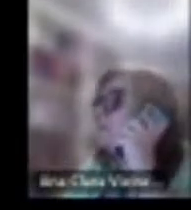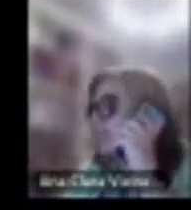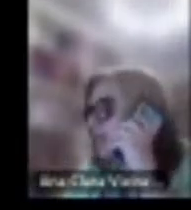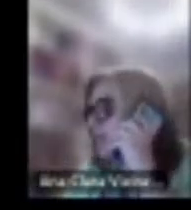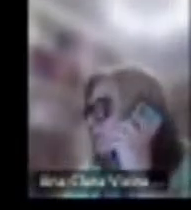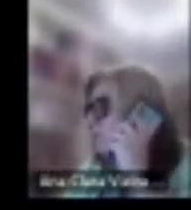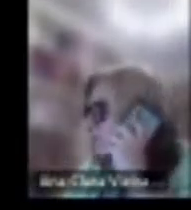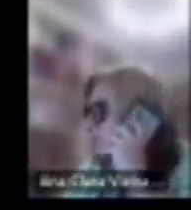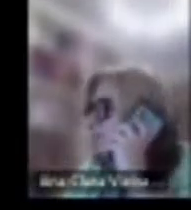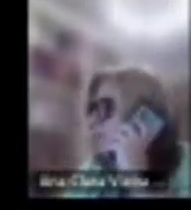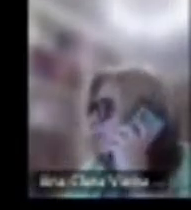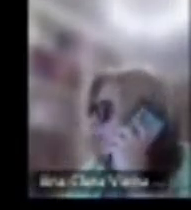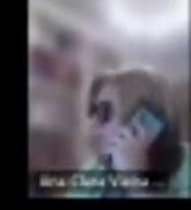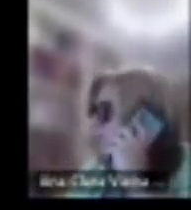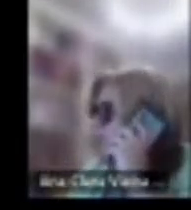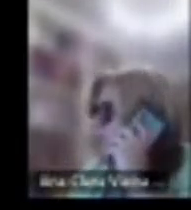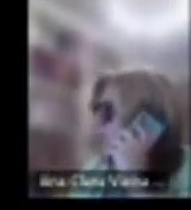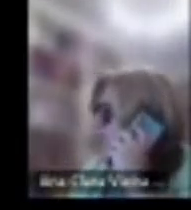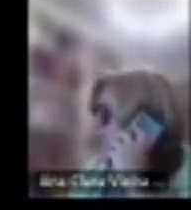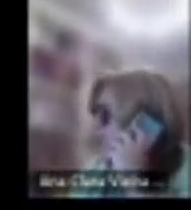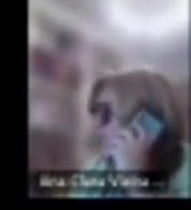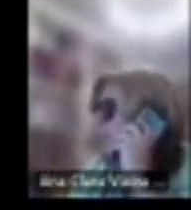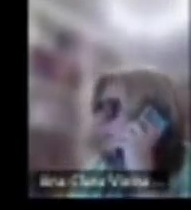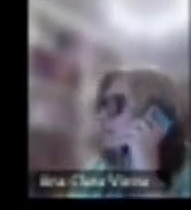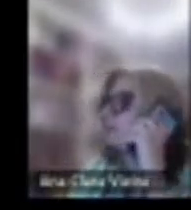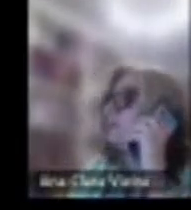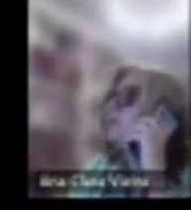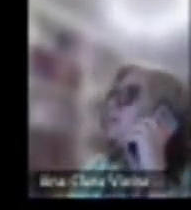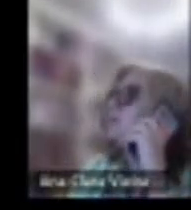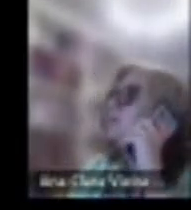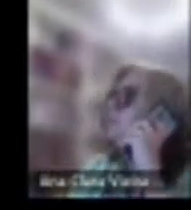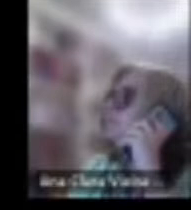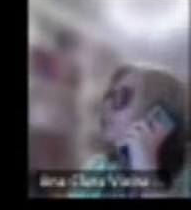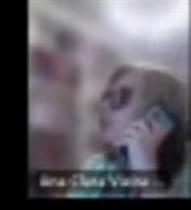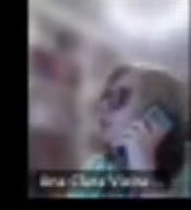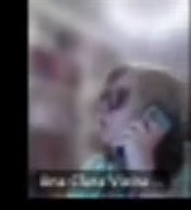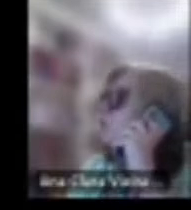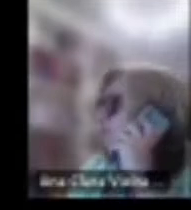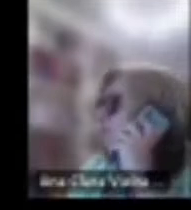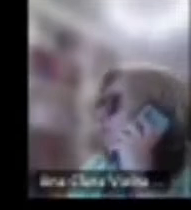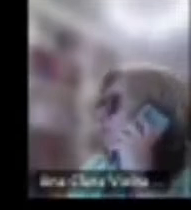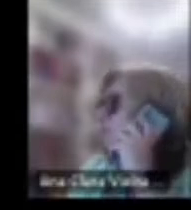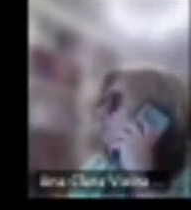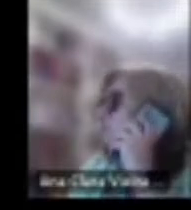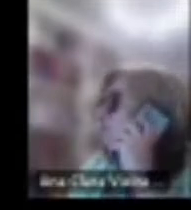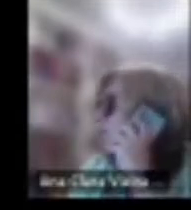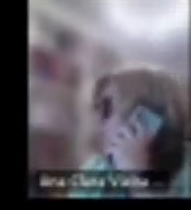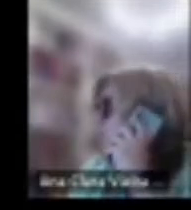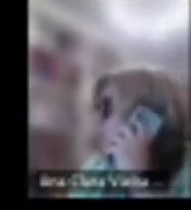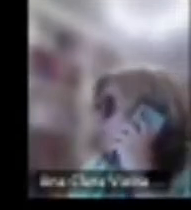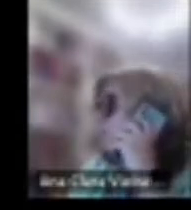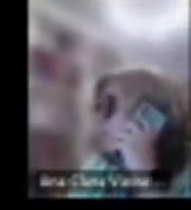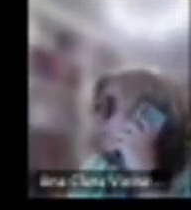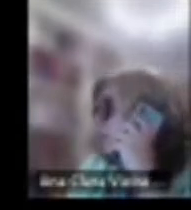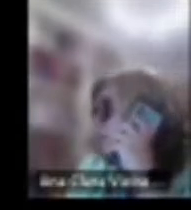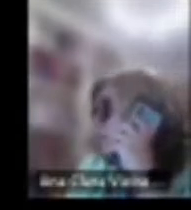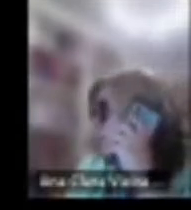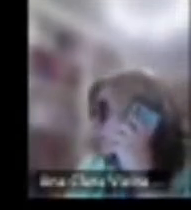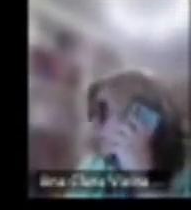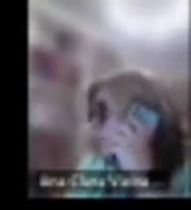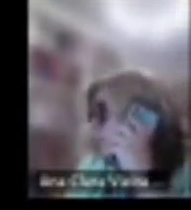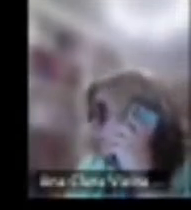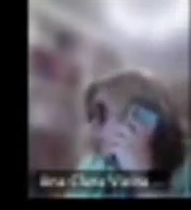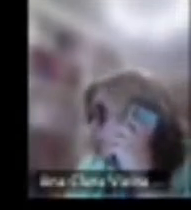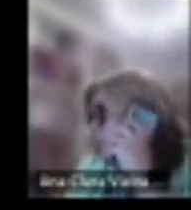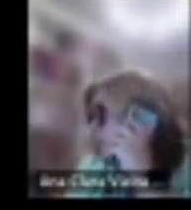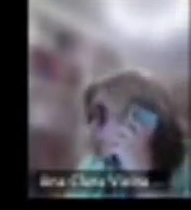Am I flourishing? What about my relationships? Do I have clarity around my job and know what I'm supposed to